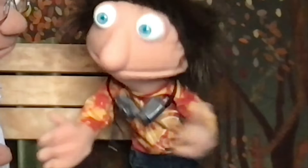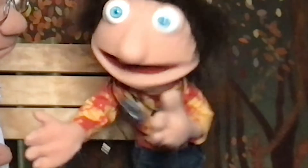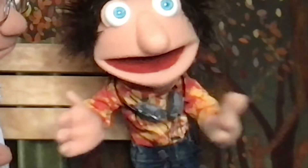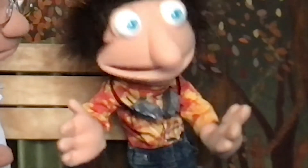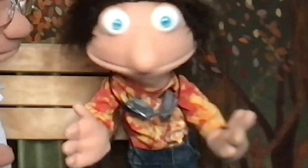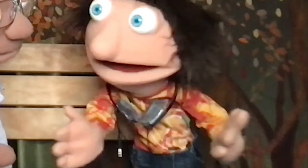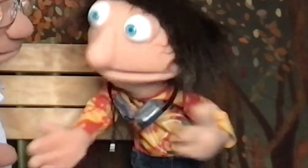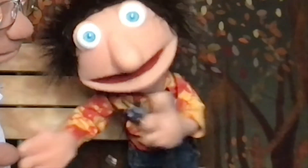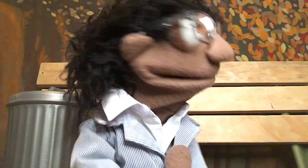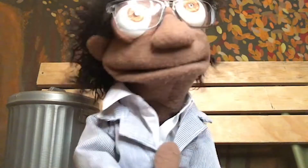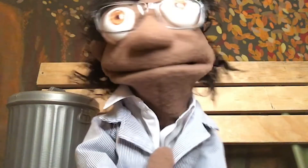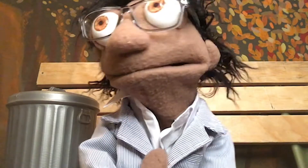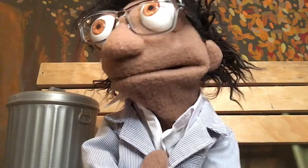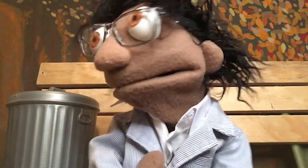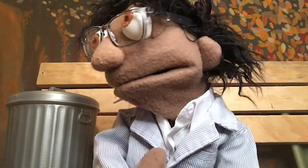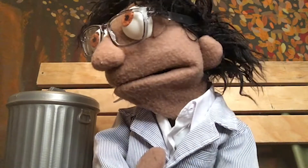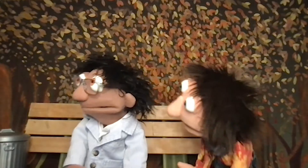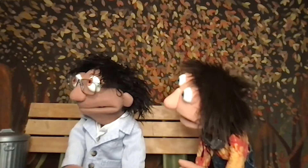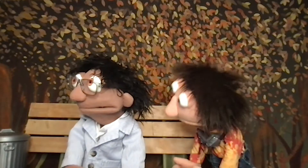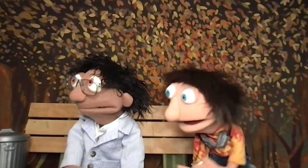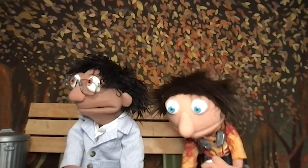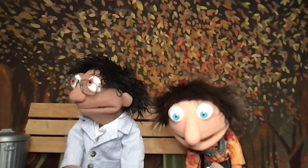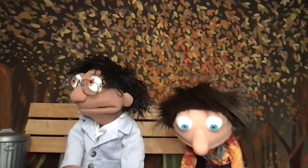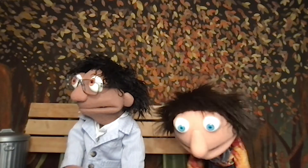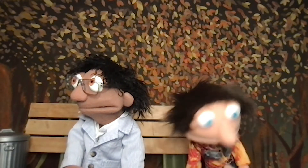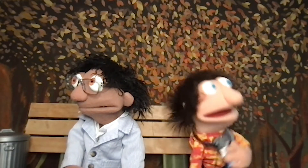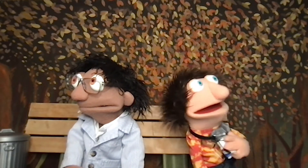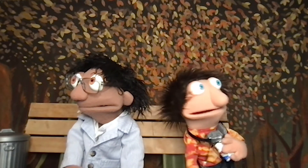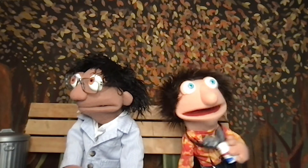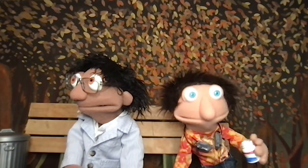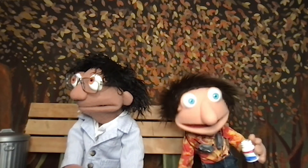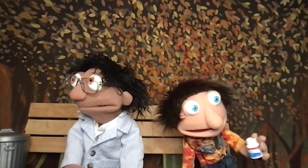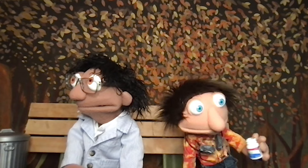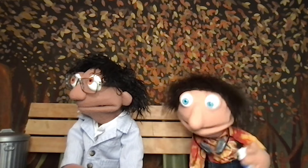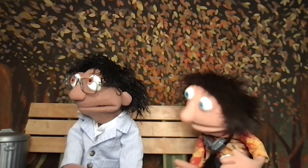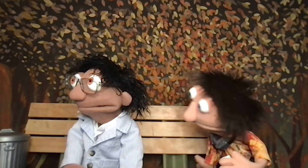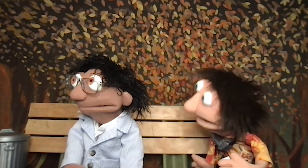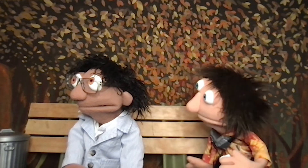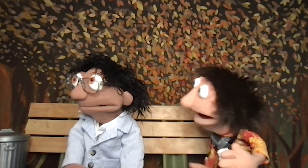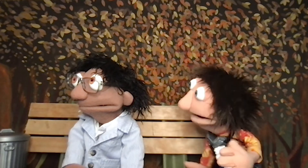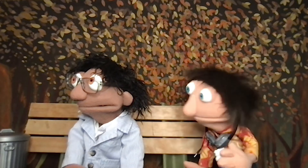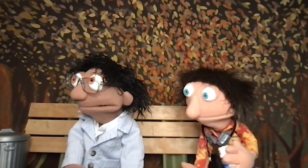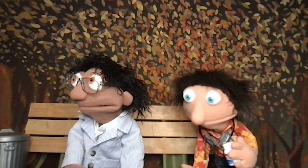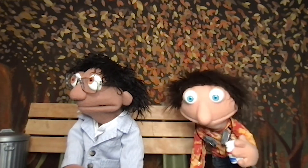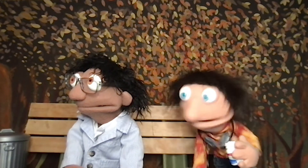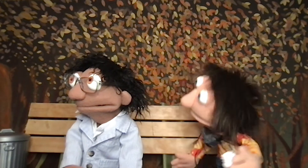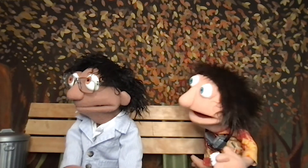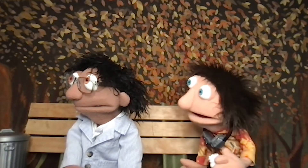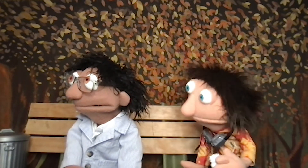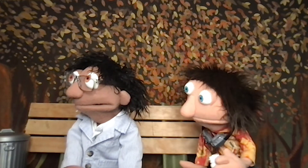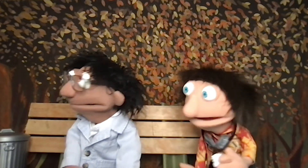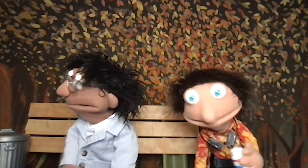Fuck him and fuck you. Whoa. My bad, bro. Chill. Sometimes I get myself worked up. Hey,